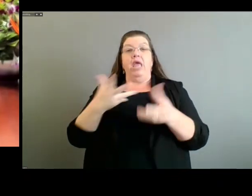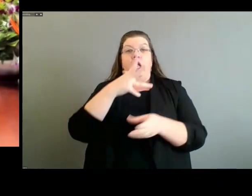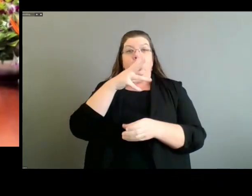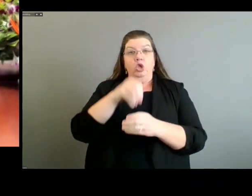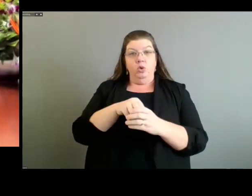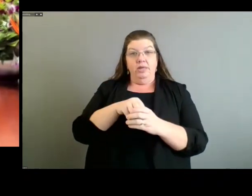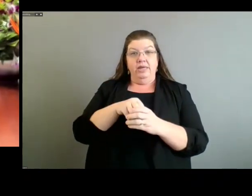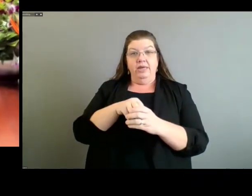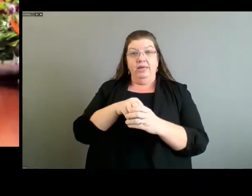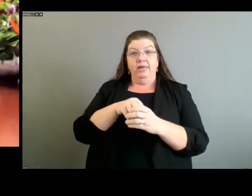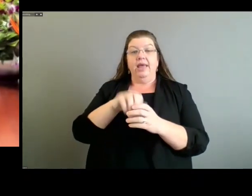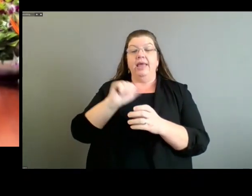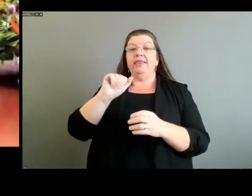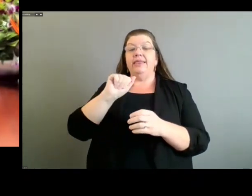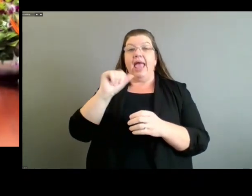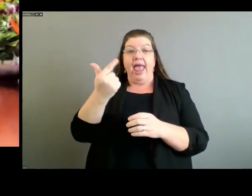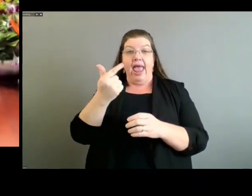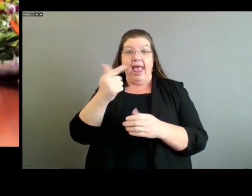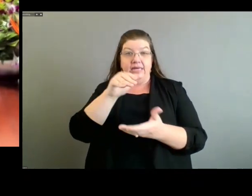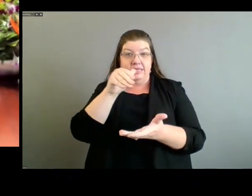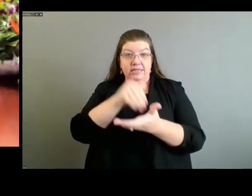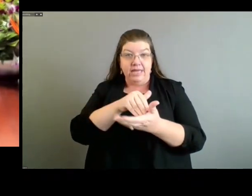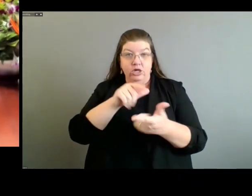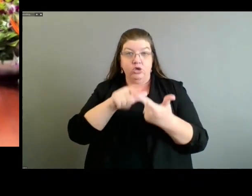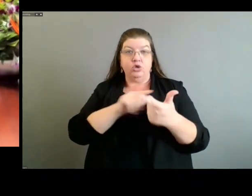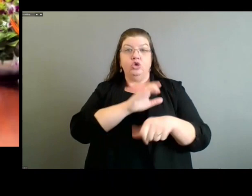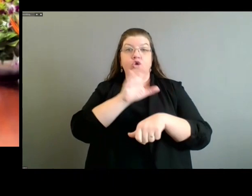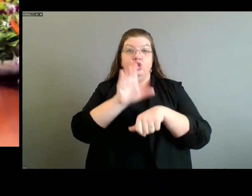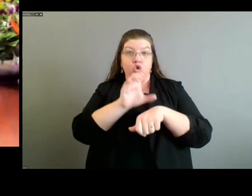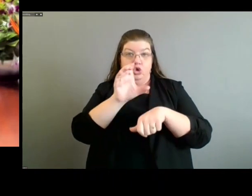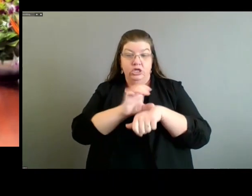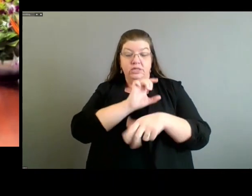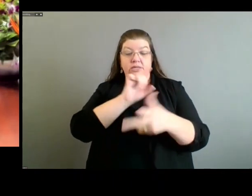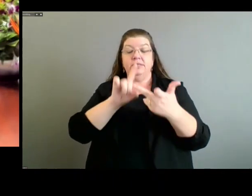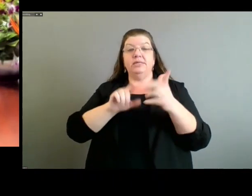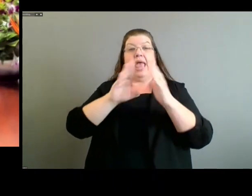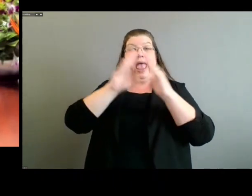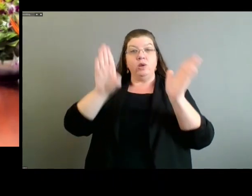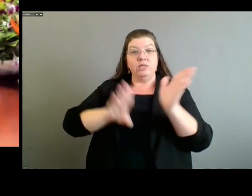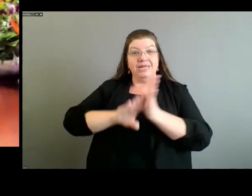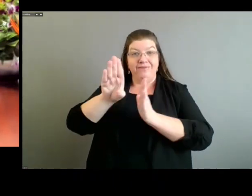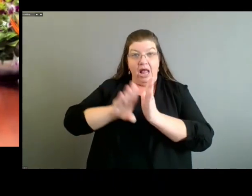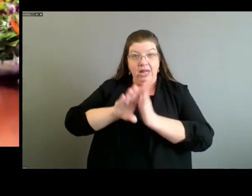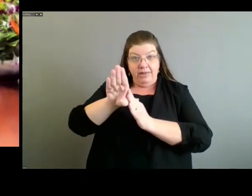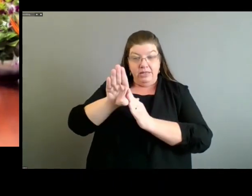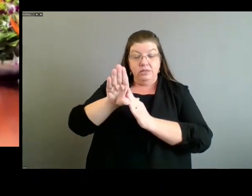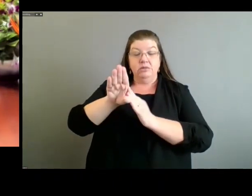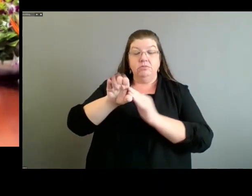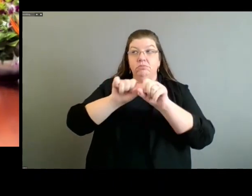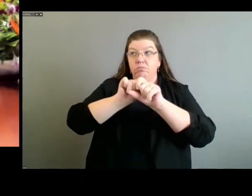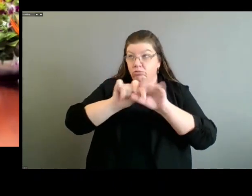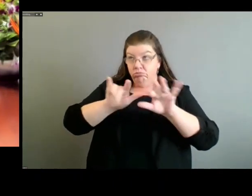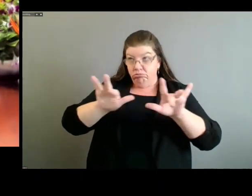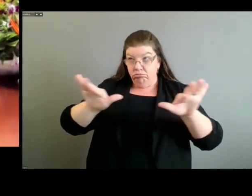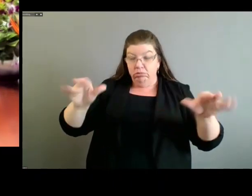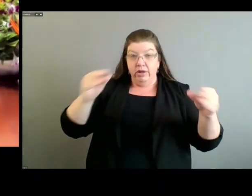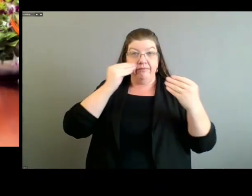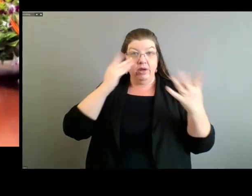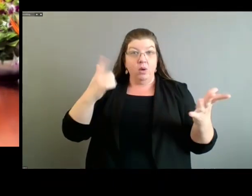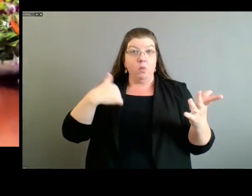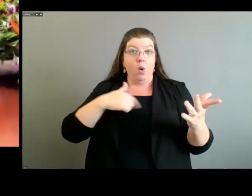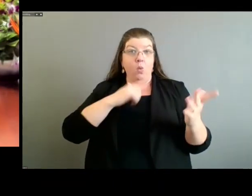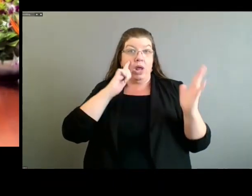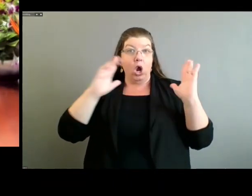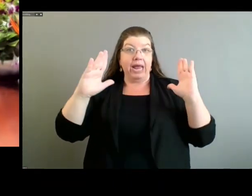including the ag sector, including churches, including housing developments. What we are